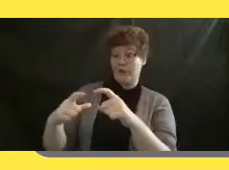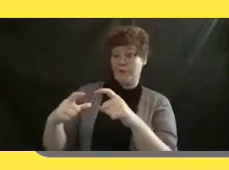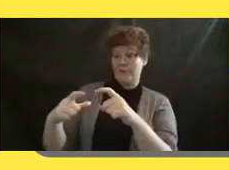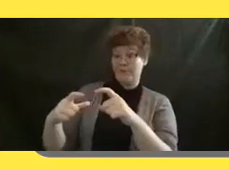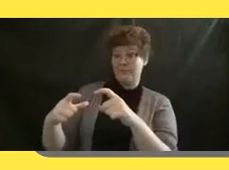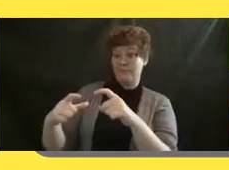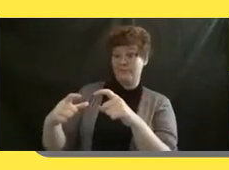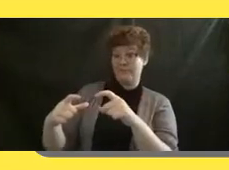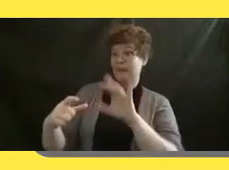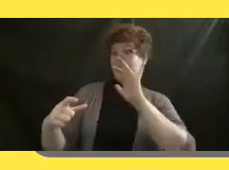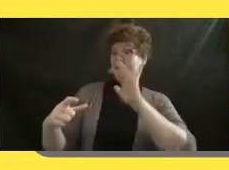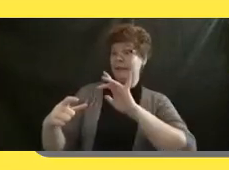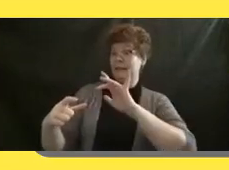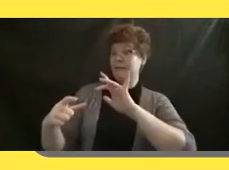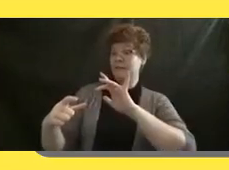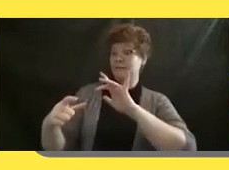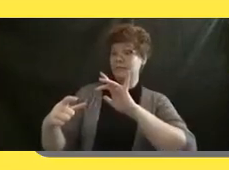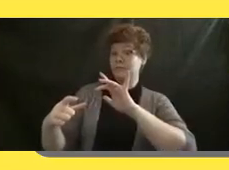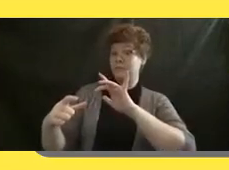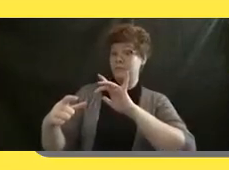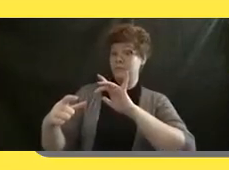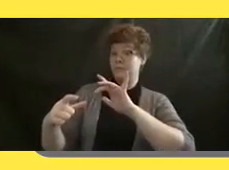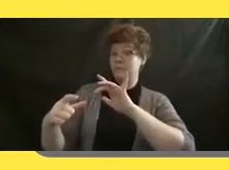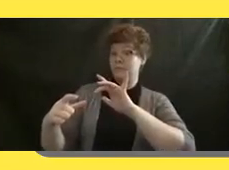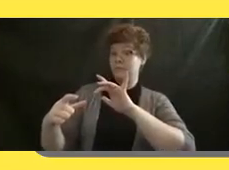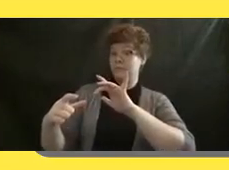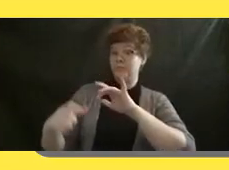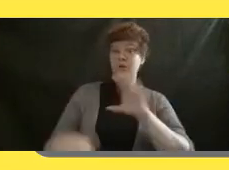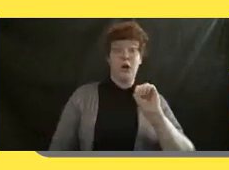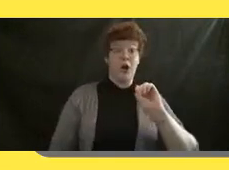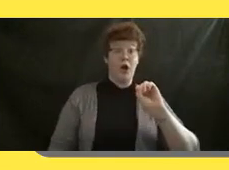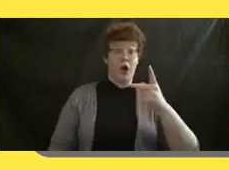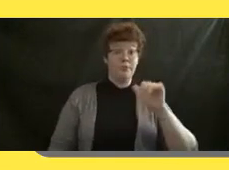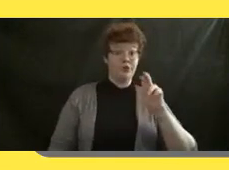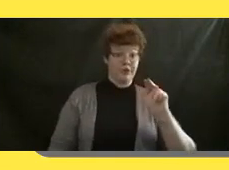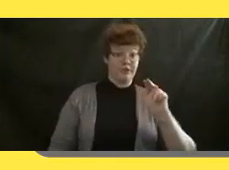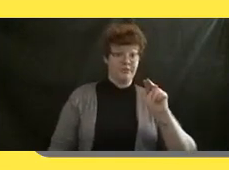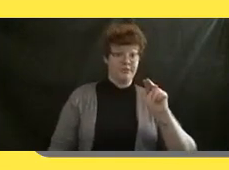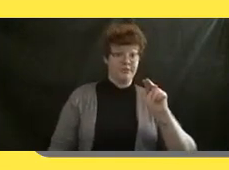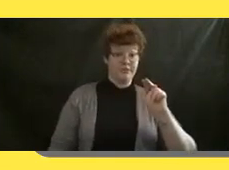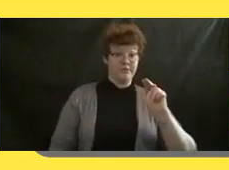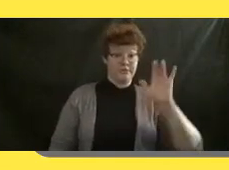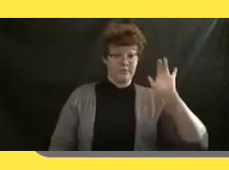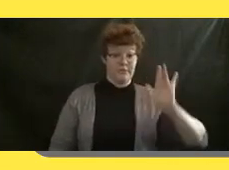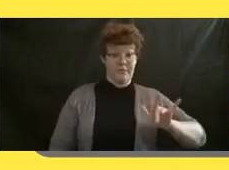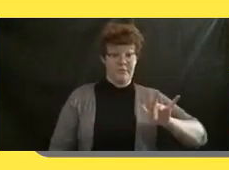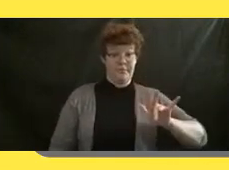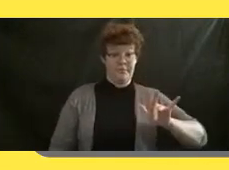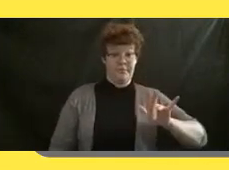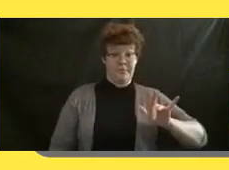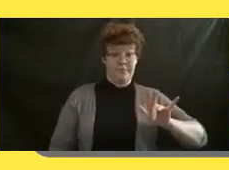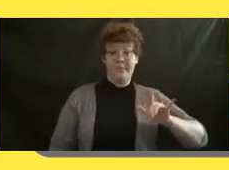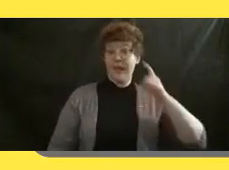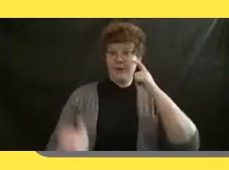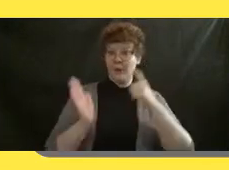I want to apply it to, and I hold down the Option or Alt key, and notice how the little cursor, the little